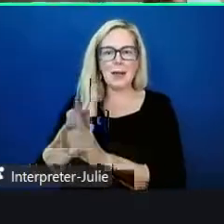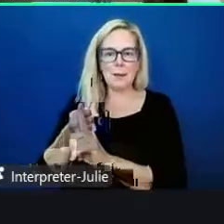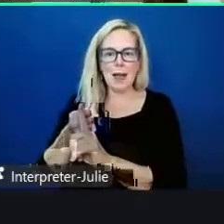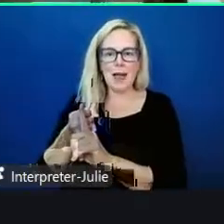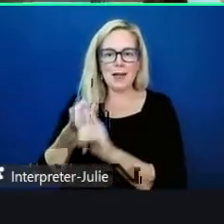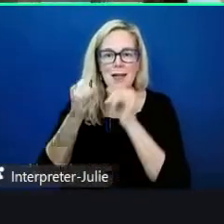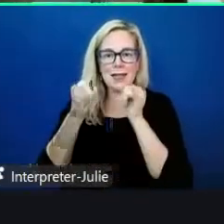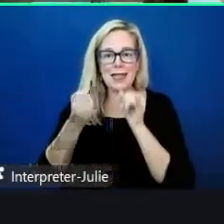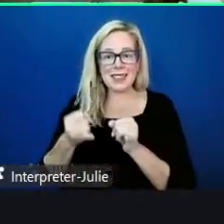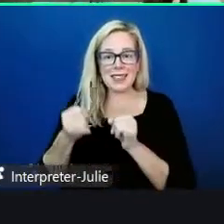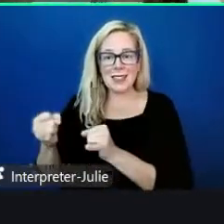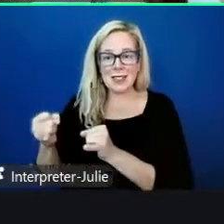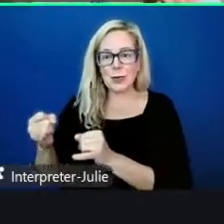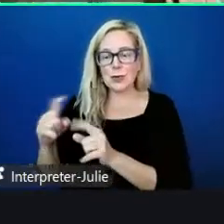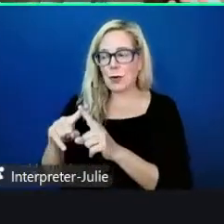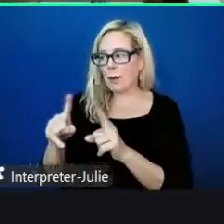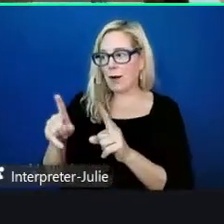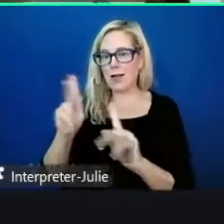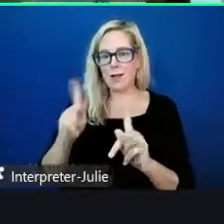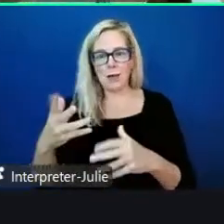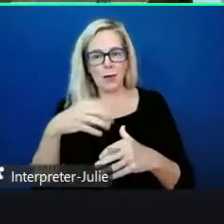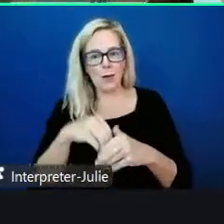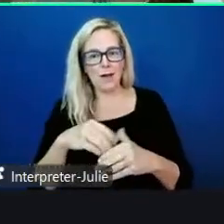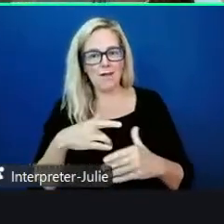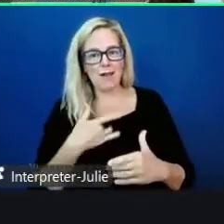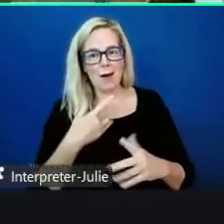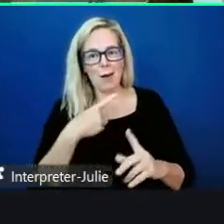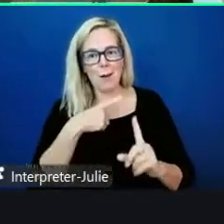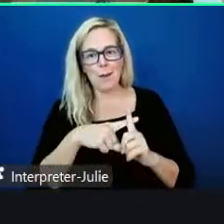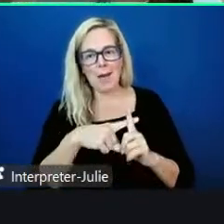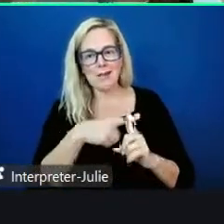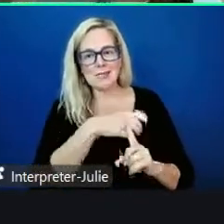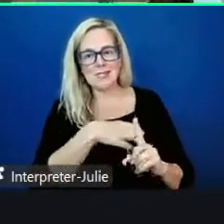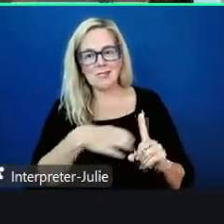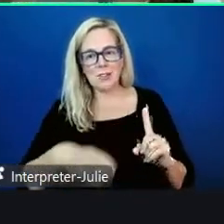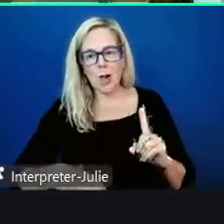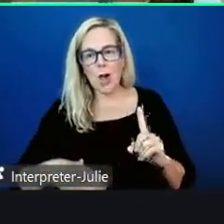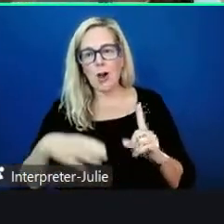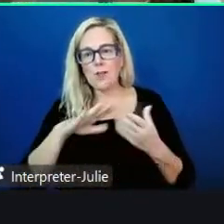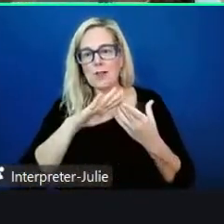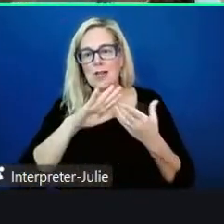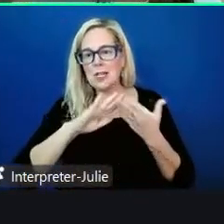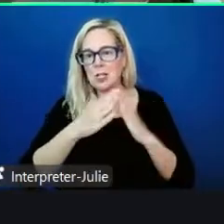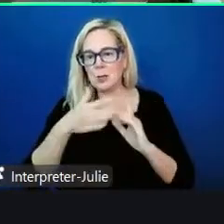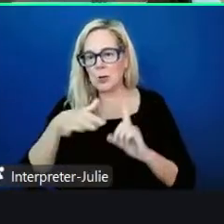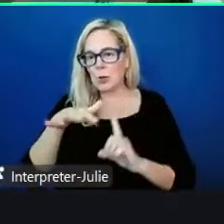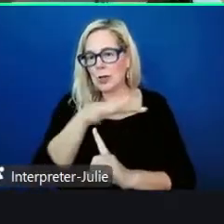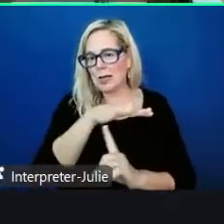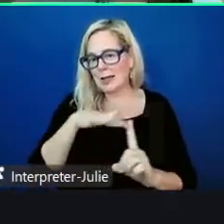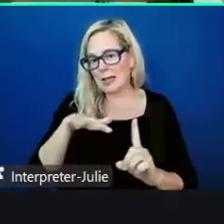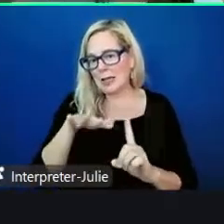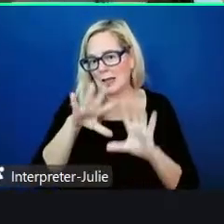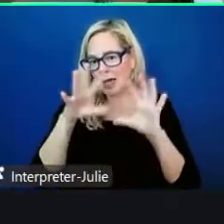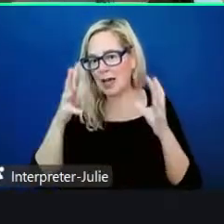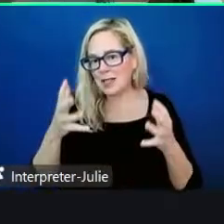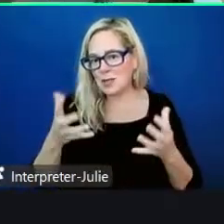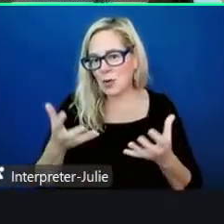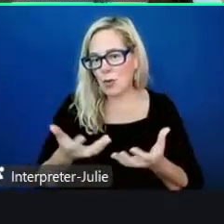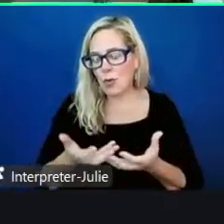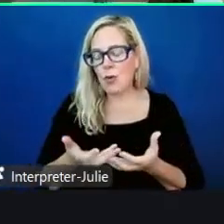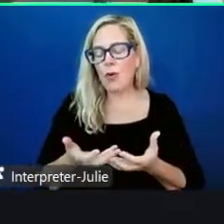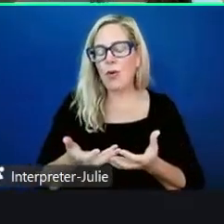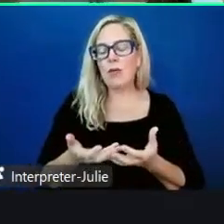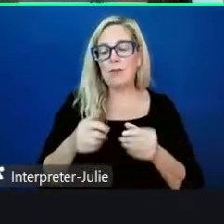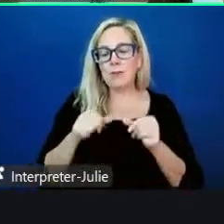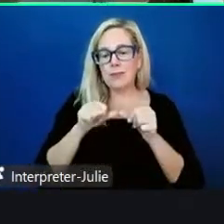but individuals who participated felt like it had a positive impact on the Harvard community and climate as a whole. And we did continue the pilot